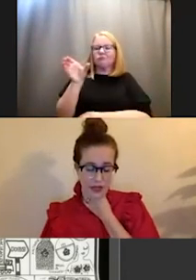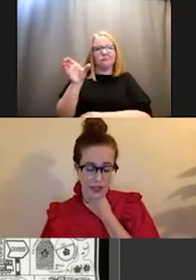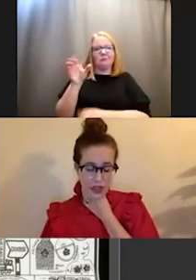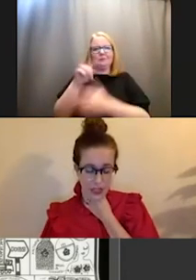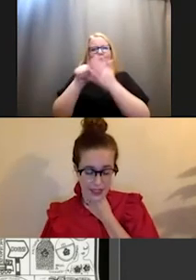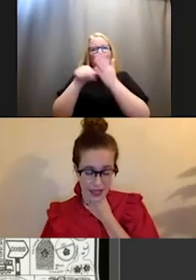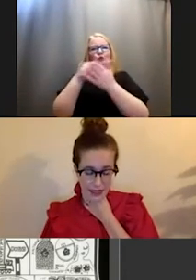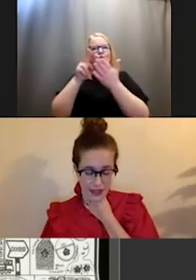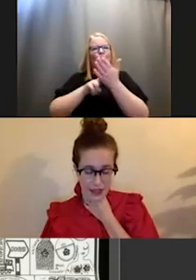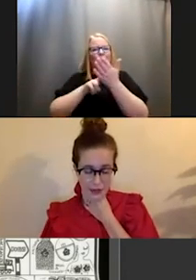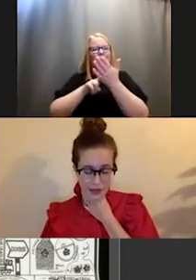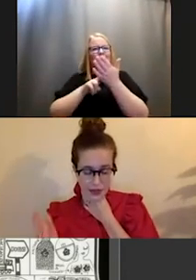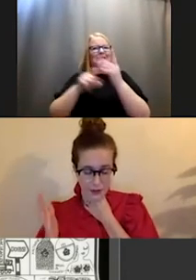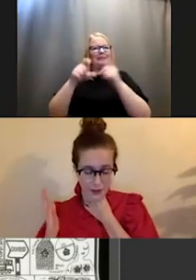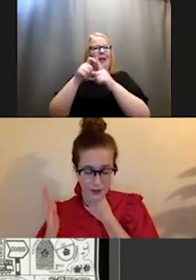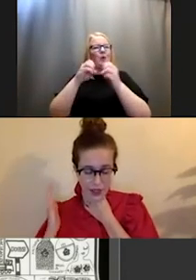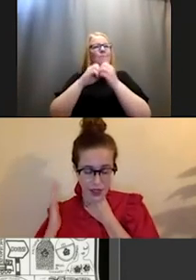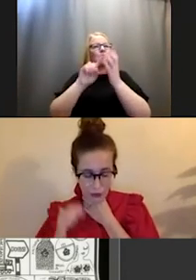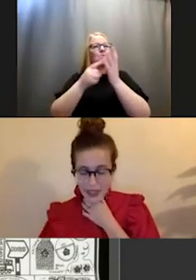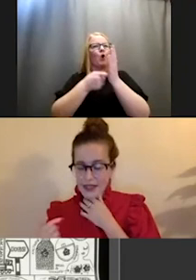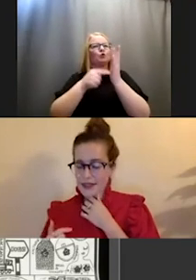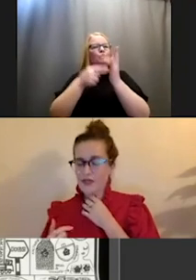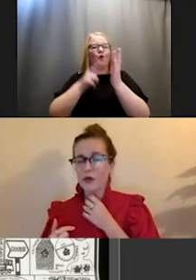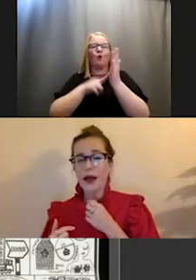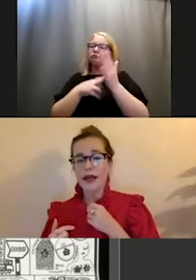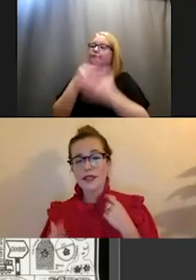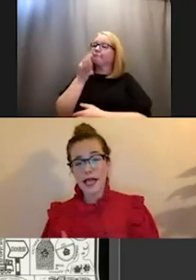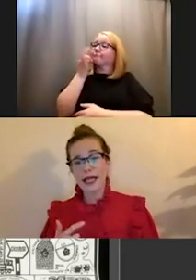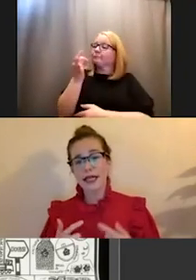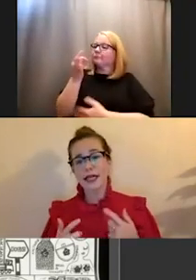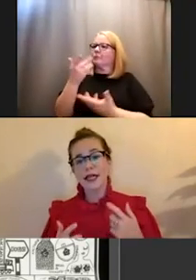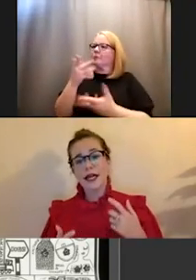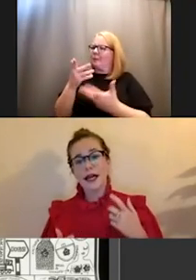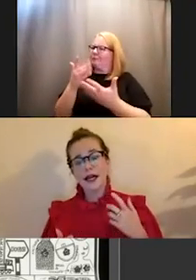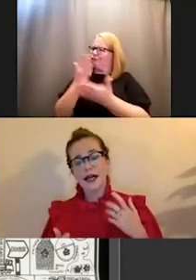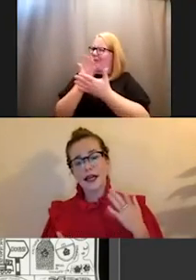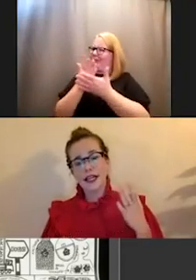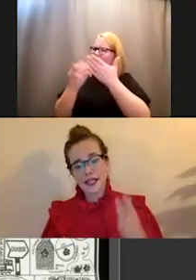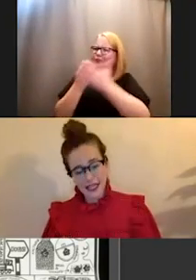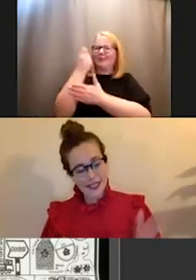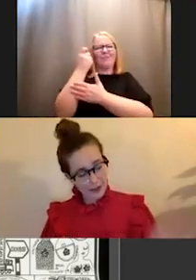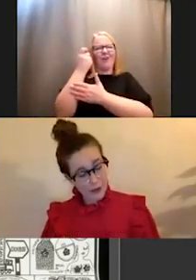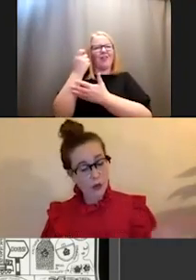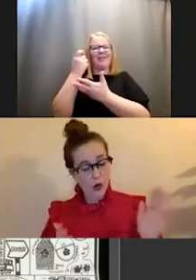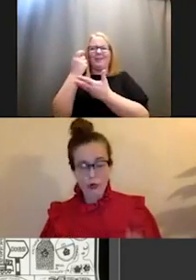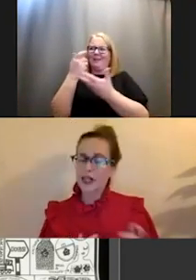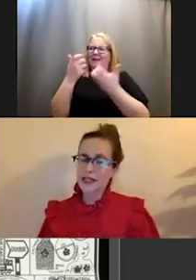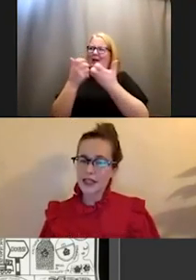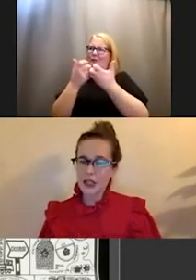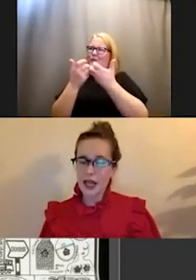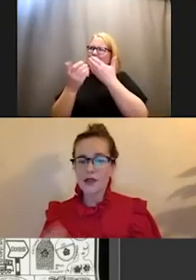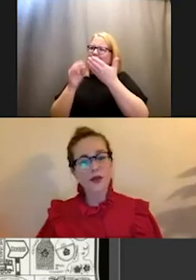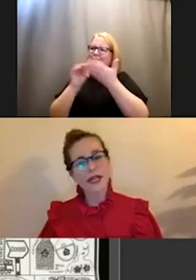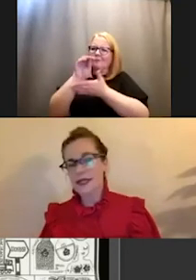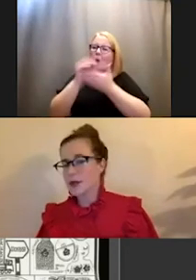and Burton, she said that it was a really successful way of selling consecutively more products